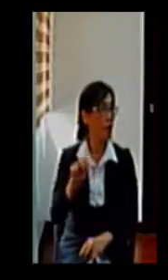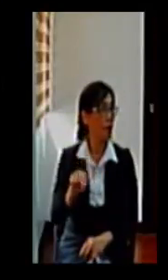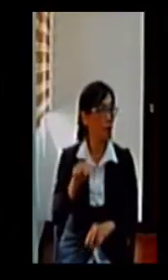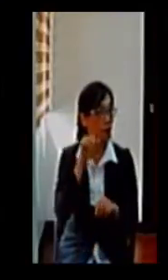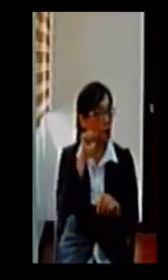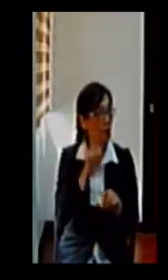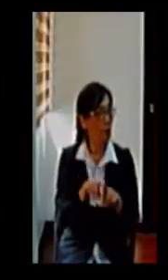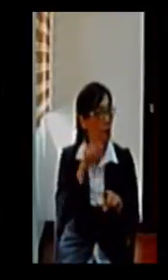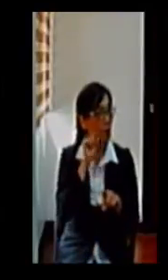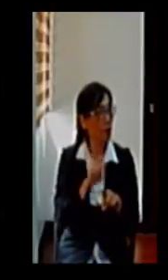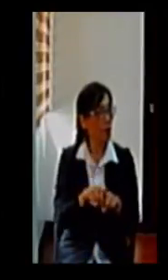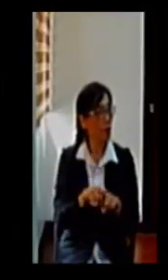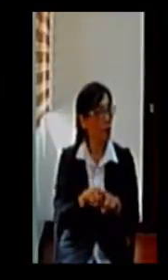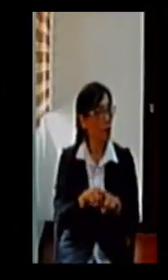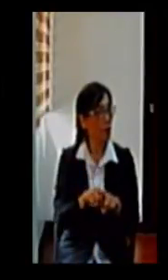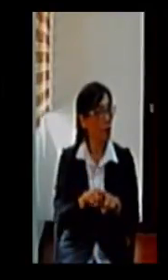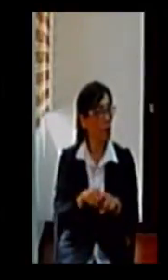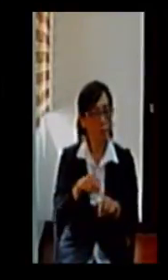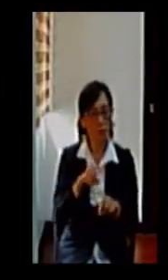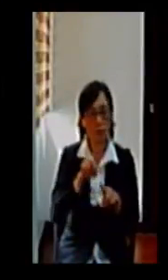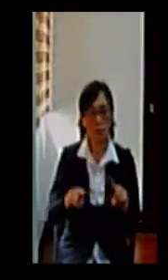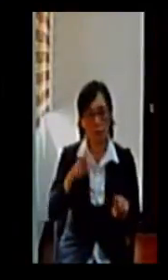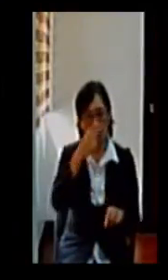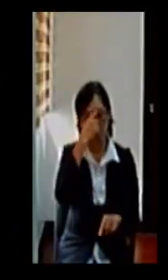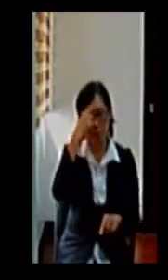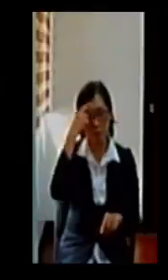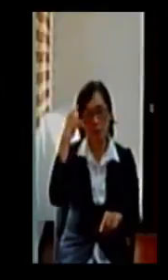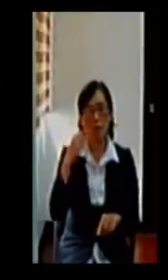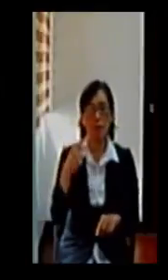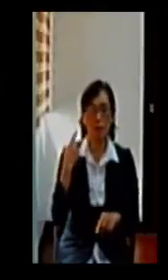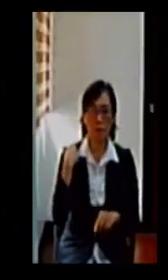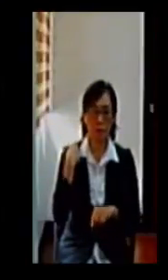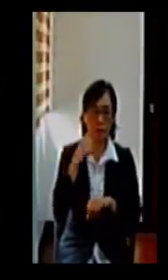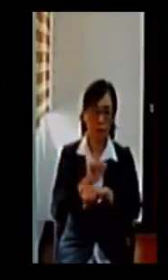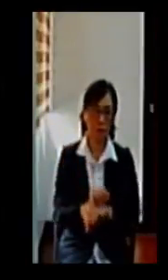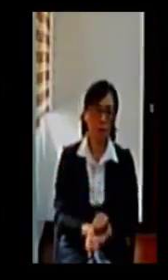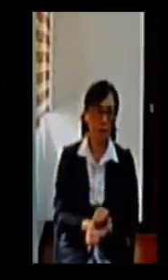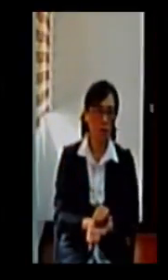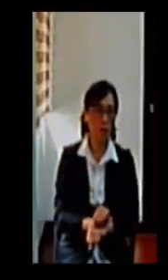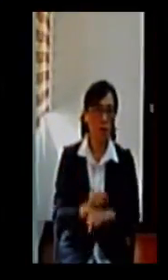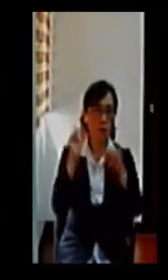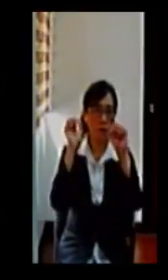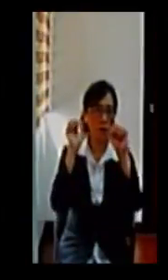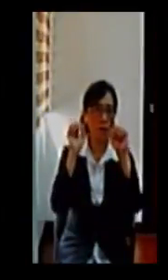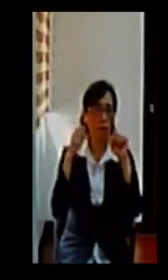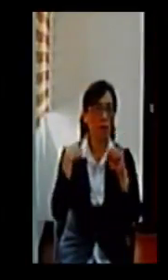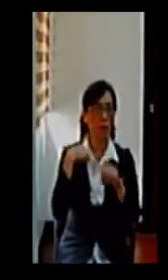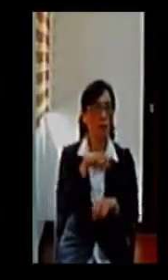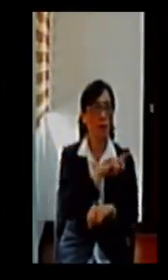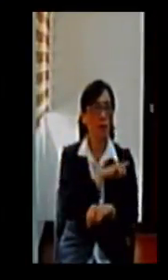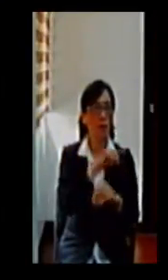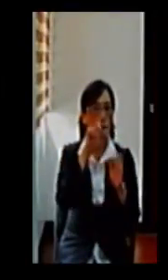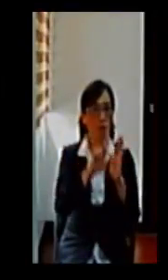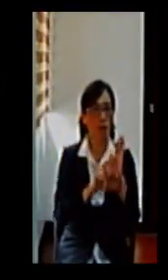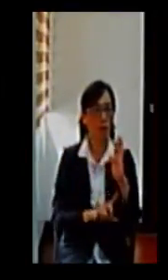but because there is much pressure from the UNATs, from us,